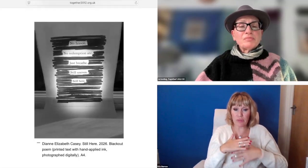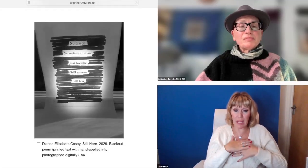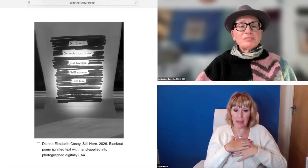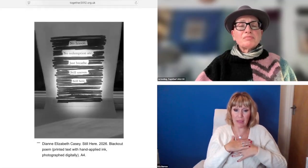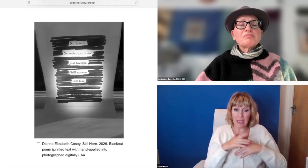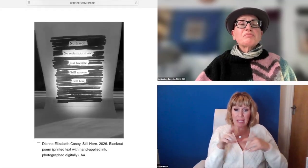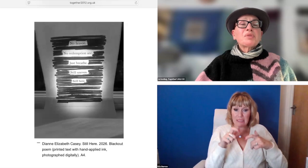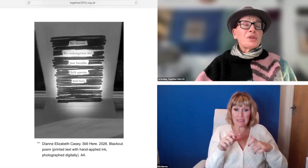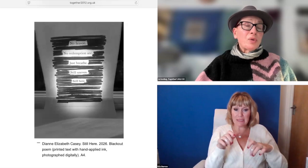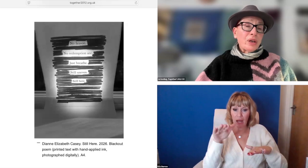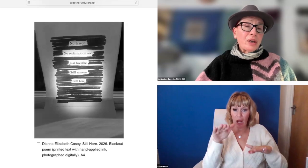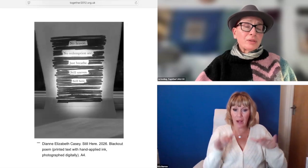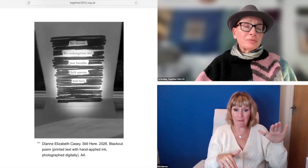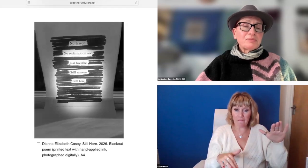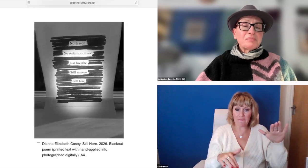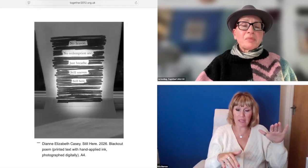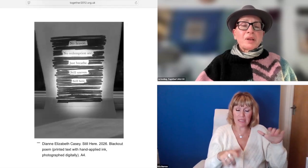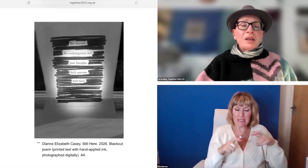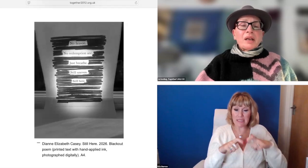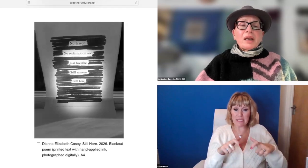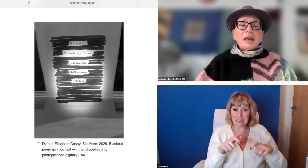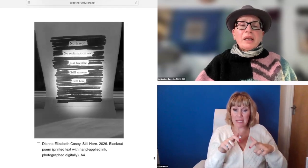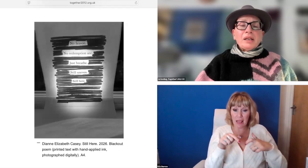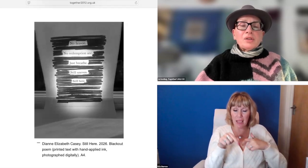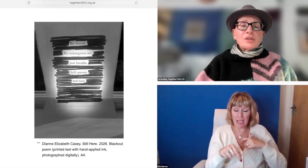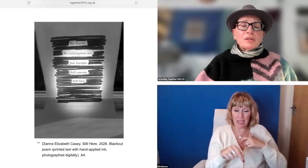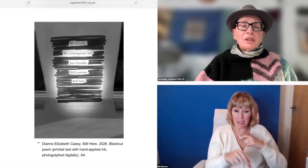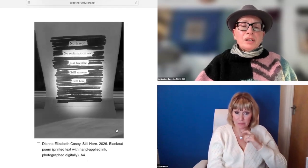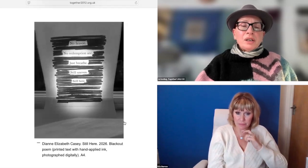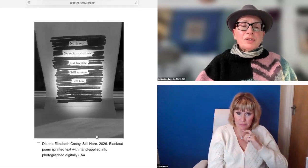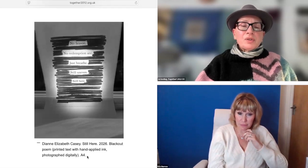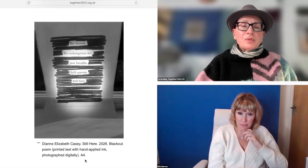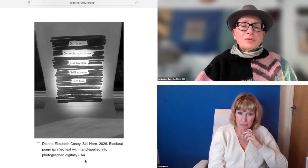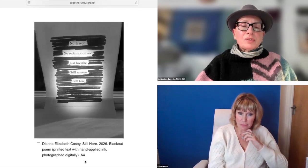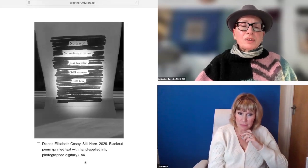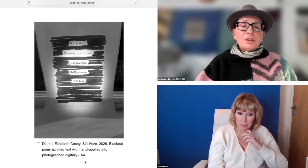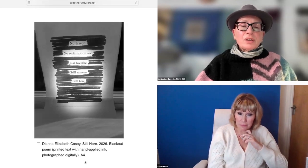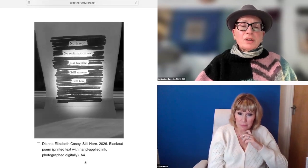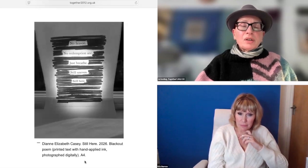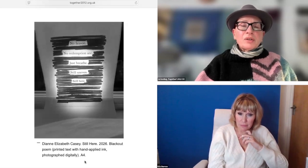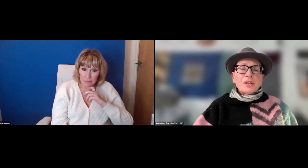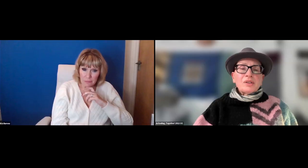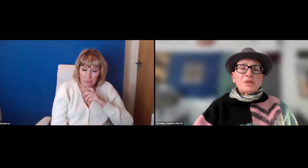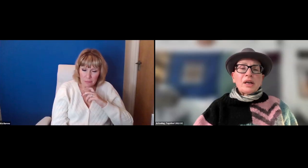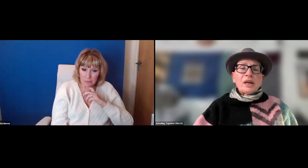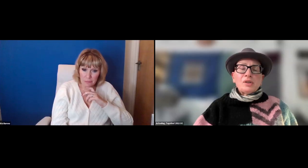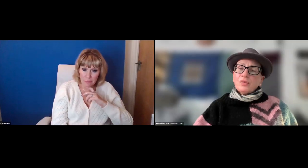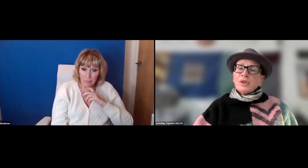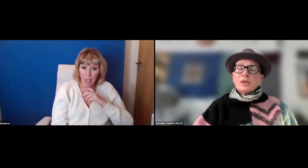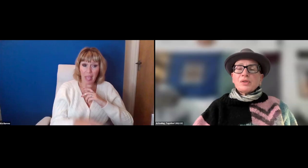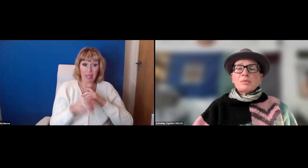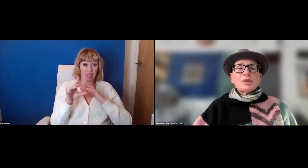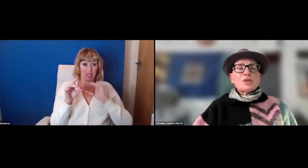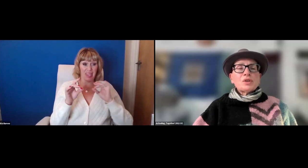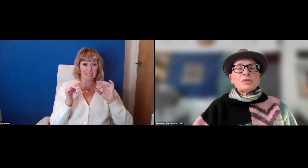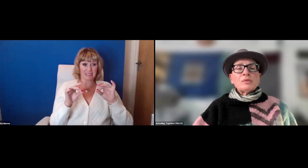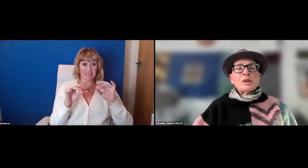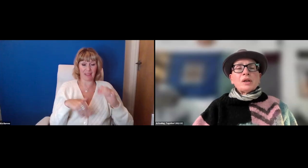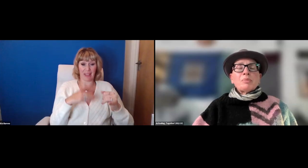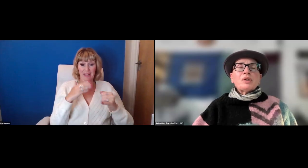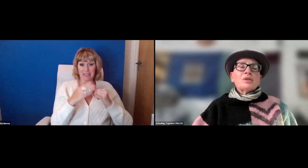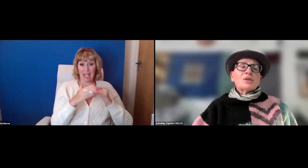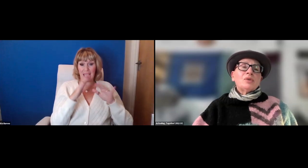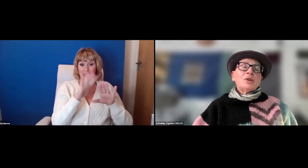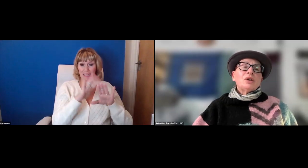uneven, still here. And it's that's the end of the